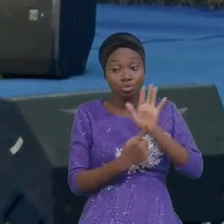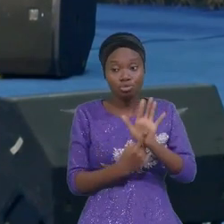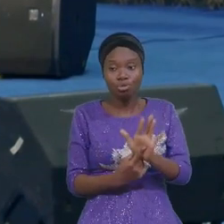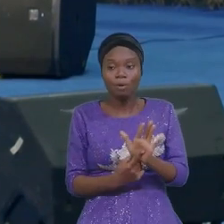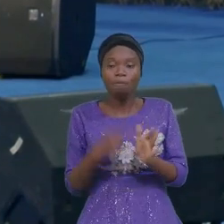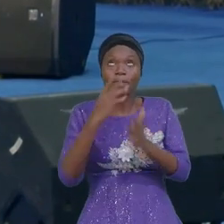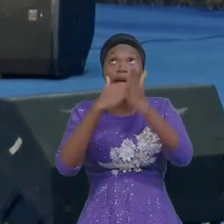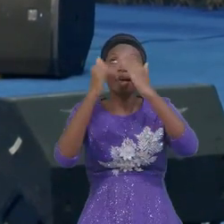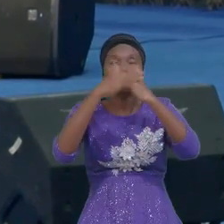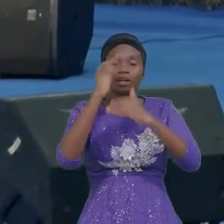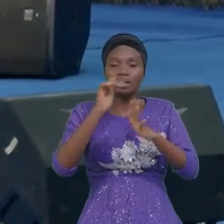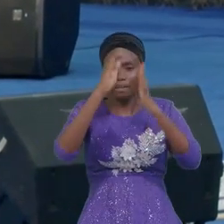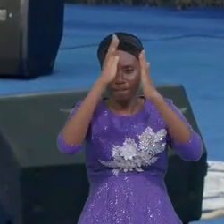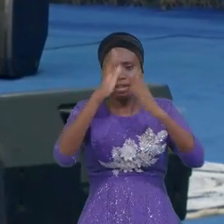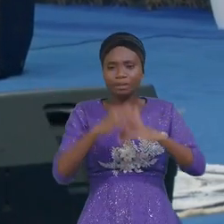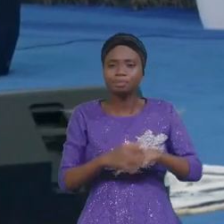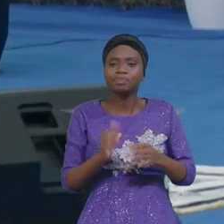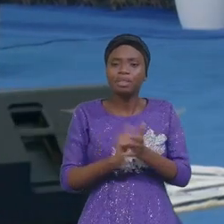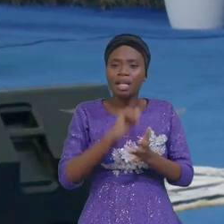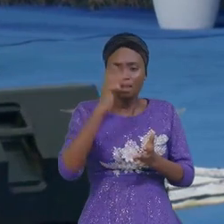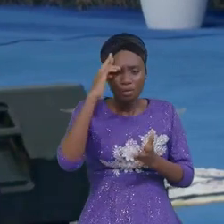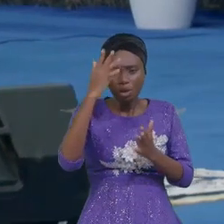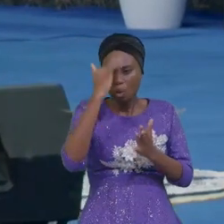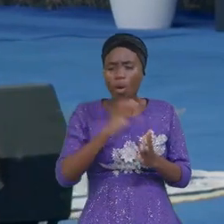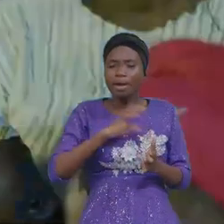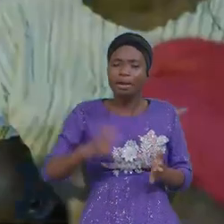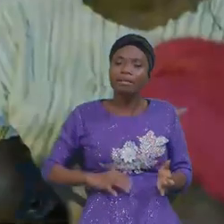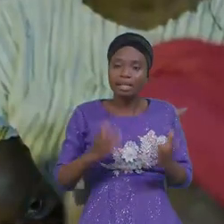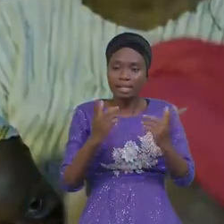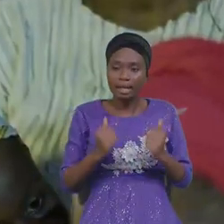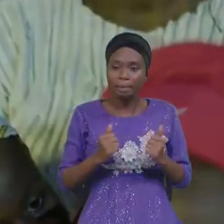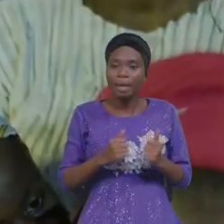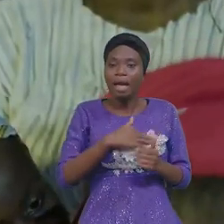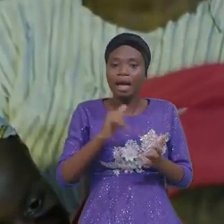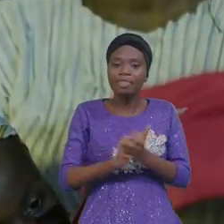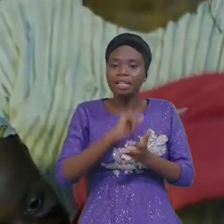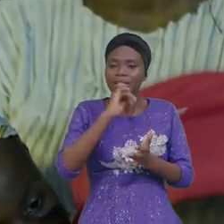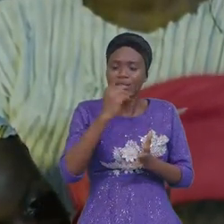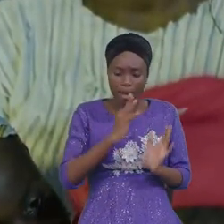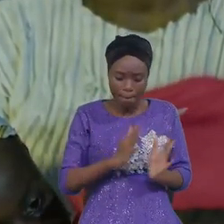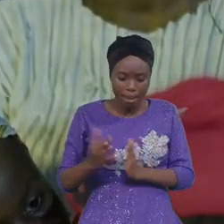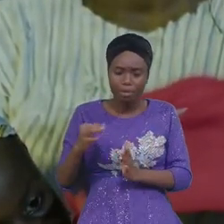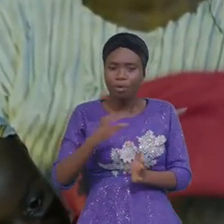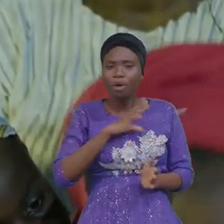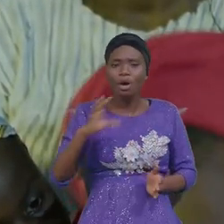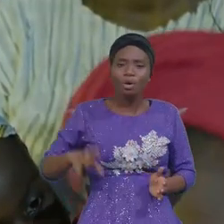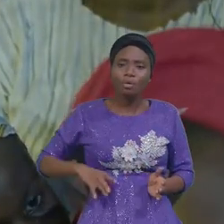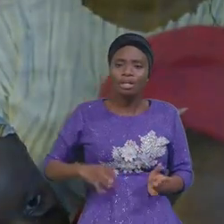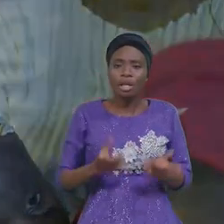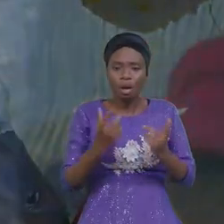Heavenly Father. And that's the reason why Christ came, and that's the plan of Christ coming,